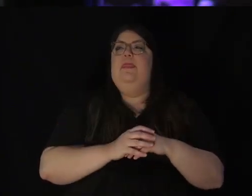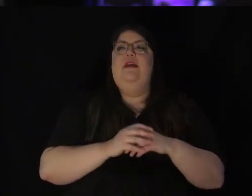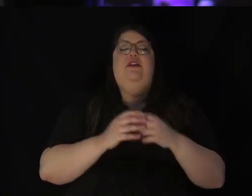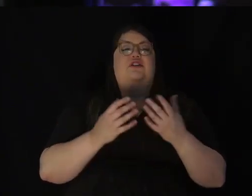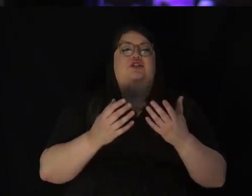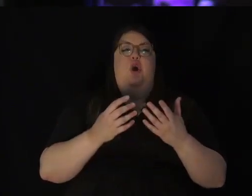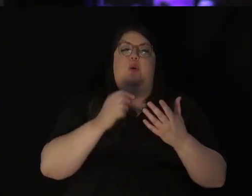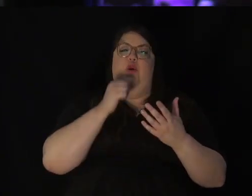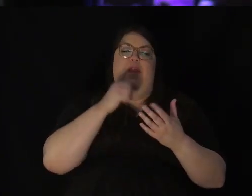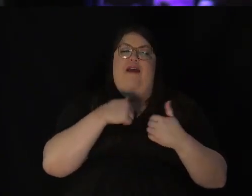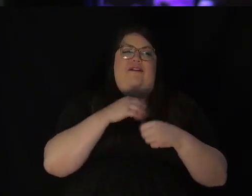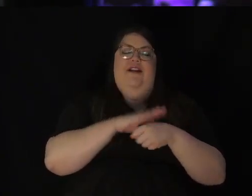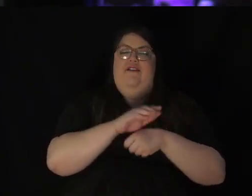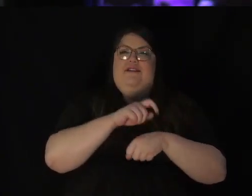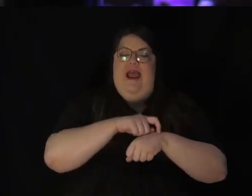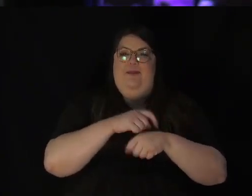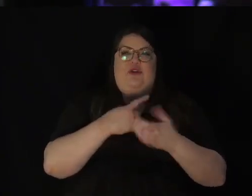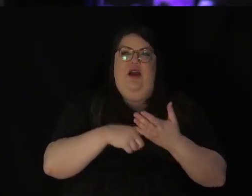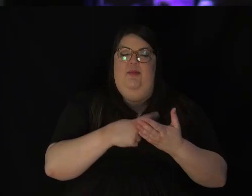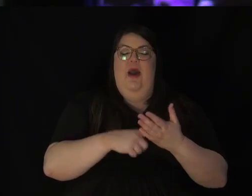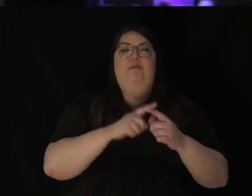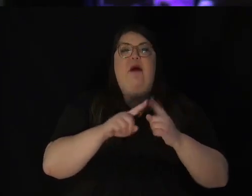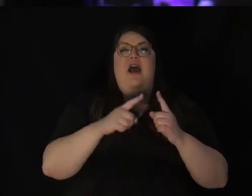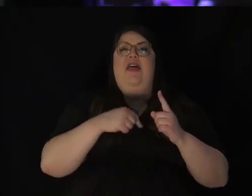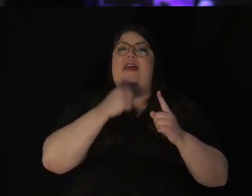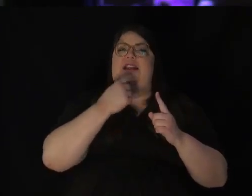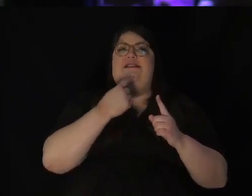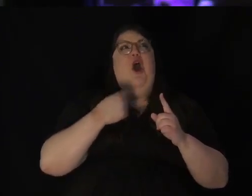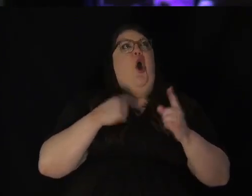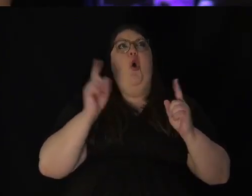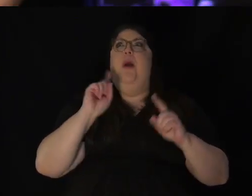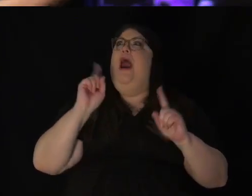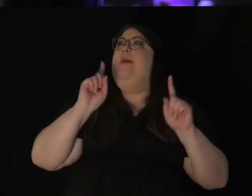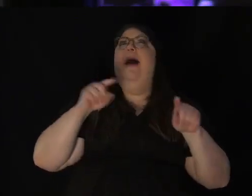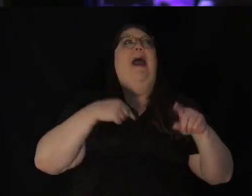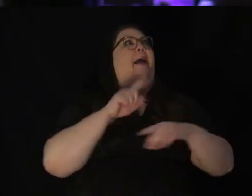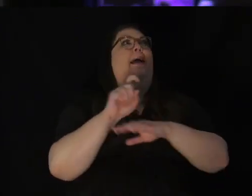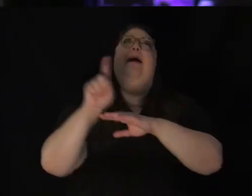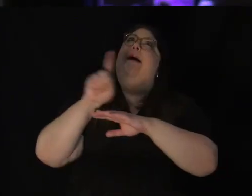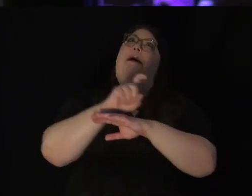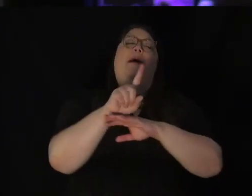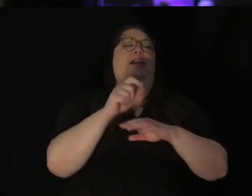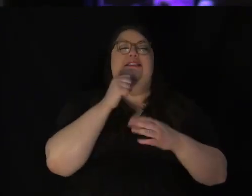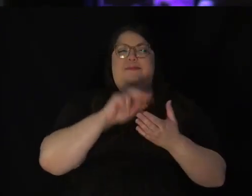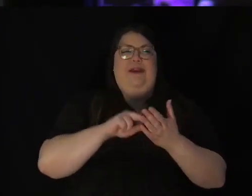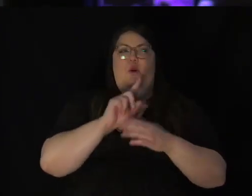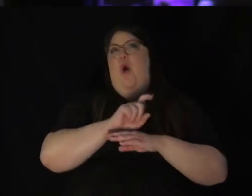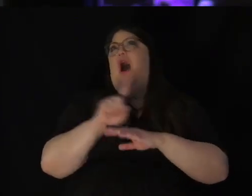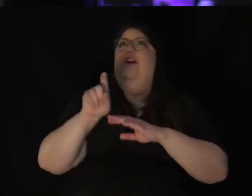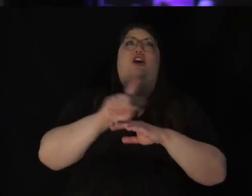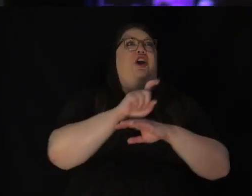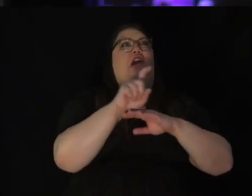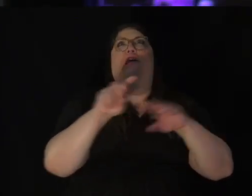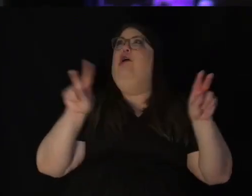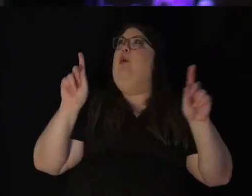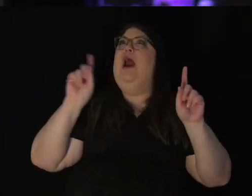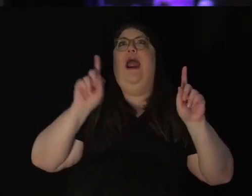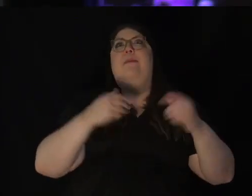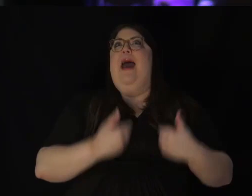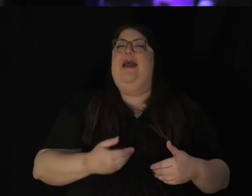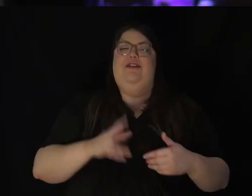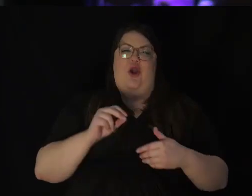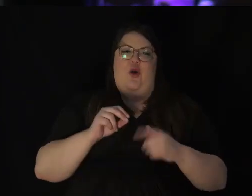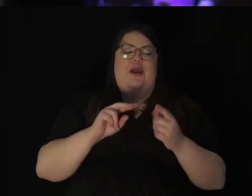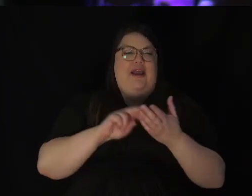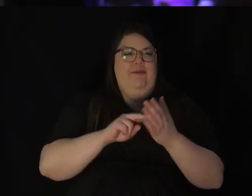they didn't just go around like, ooh, where am I? Where am I in the desert? That's not the kind of wandering that it was. It was actually very